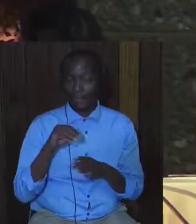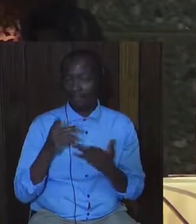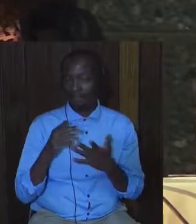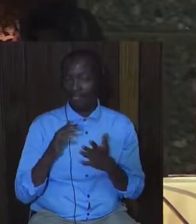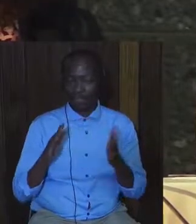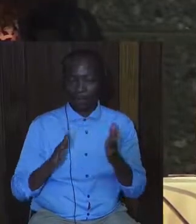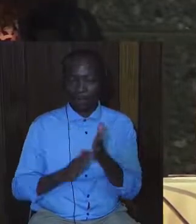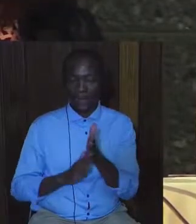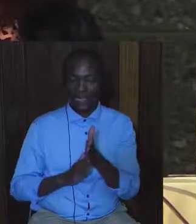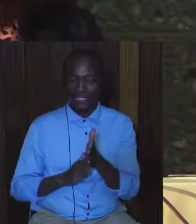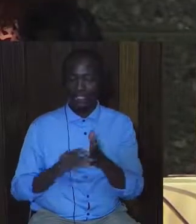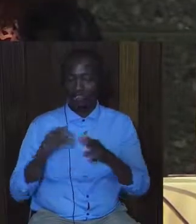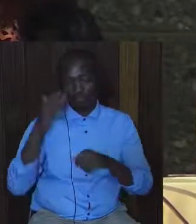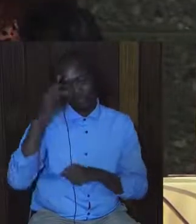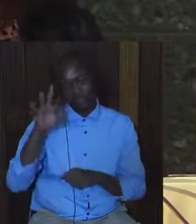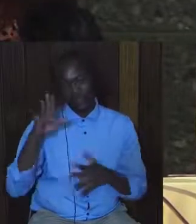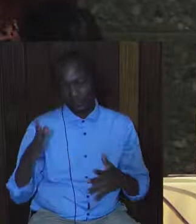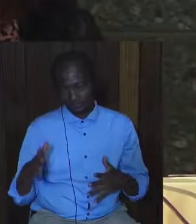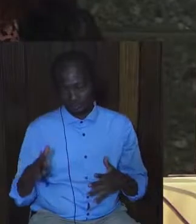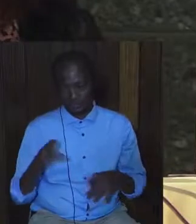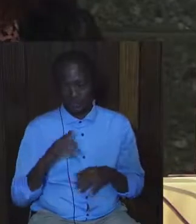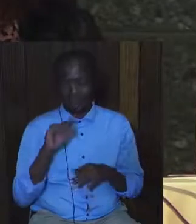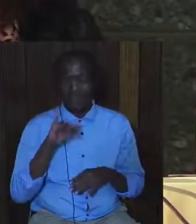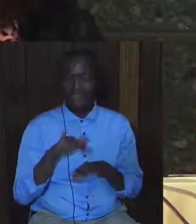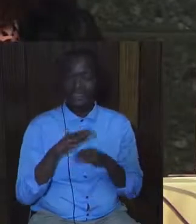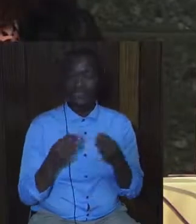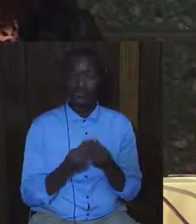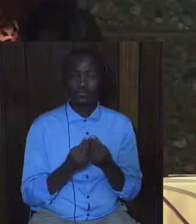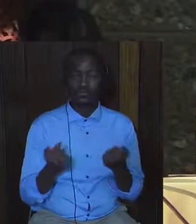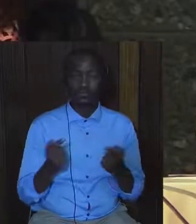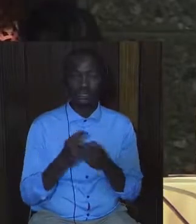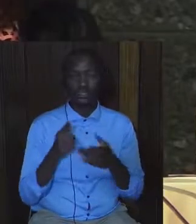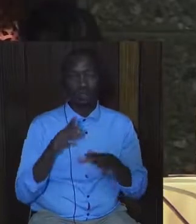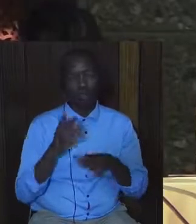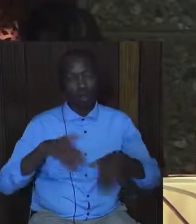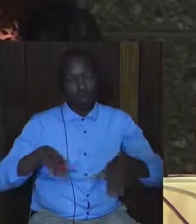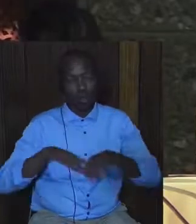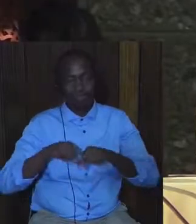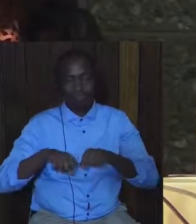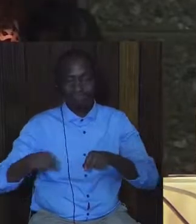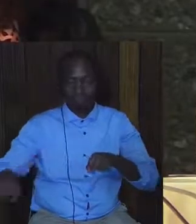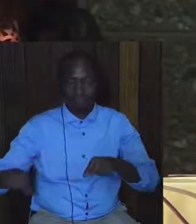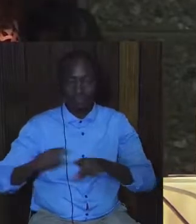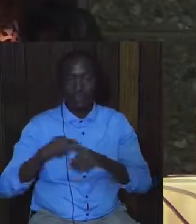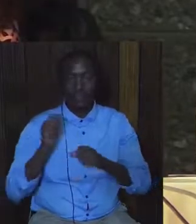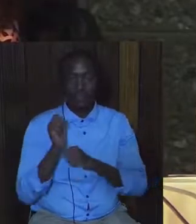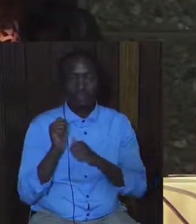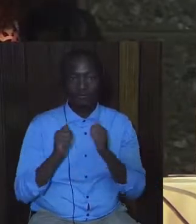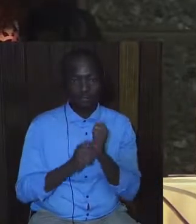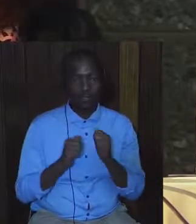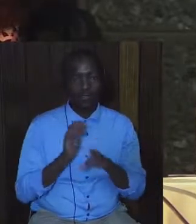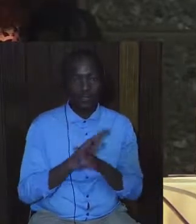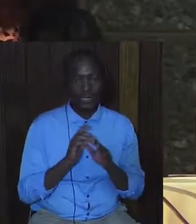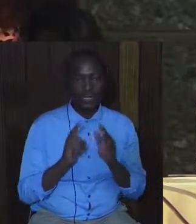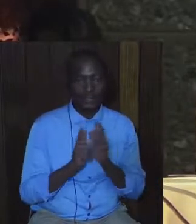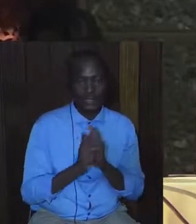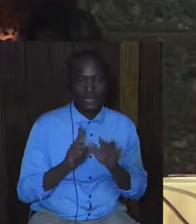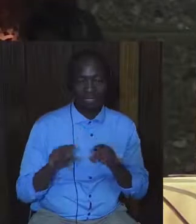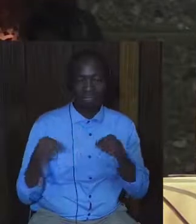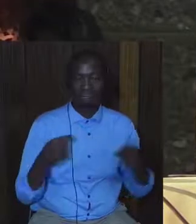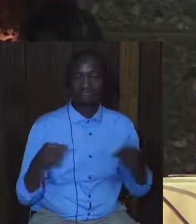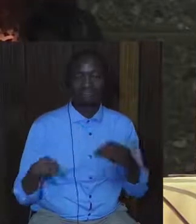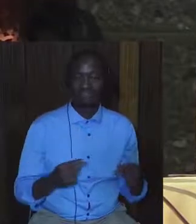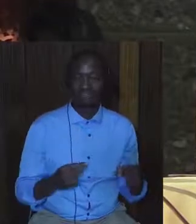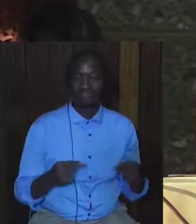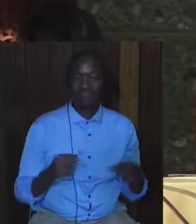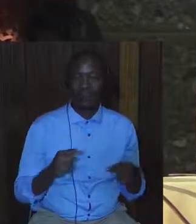Office. That is also to address all the delays with infrastructure projects where there is legal disputes. Instead of